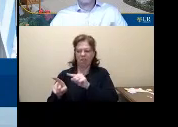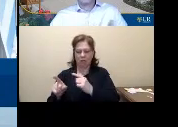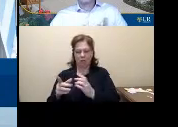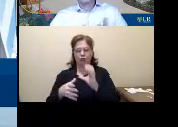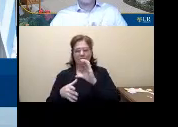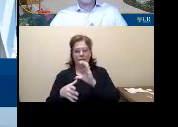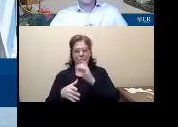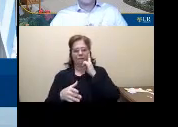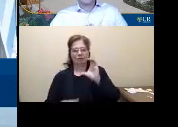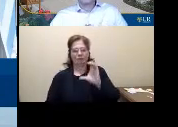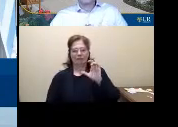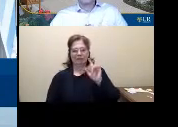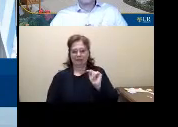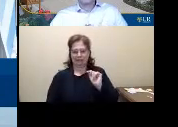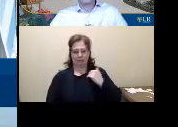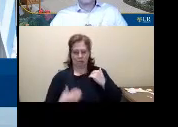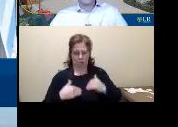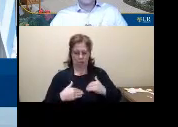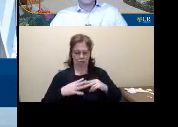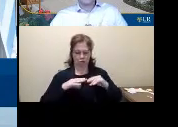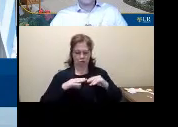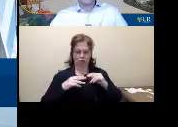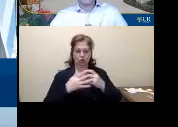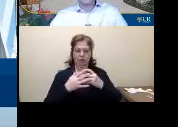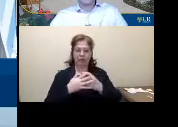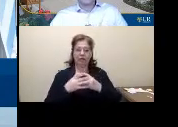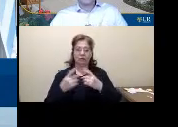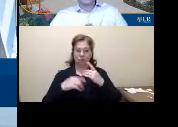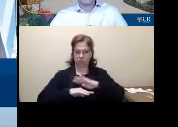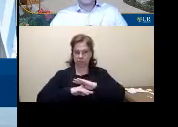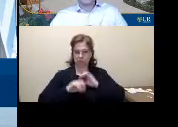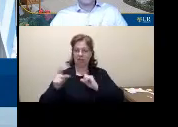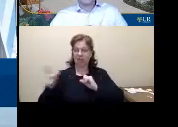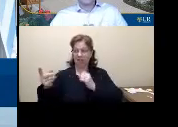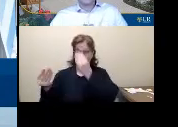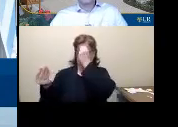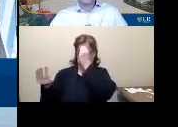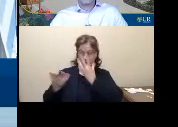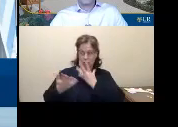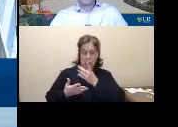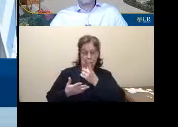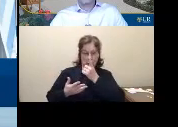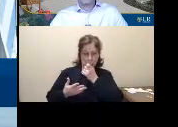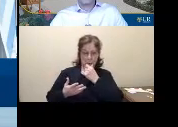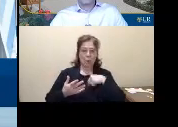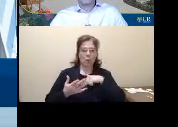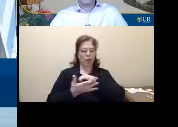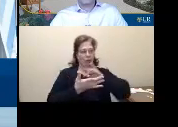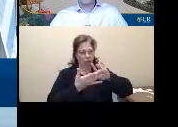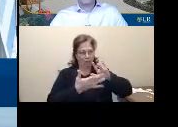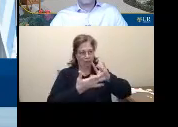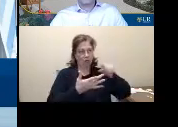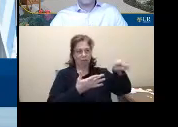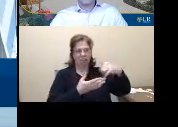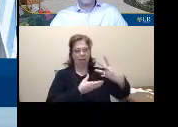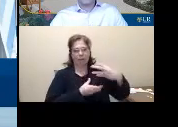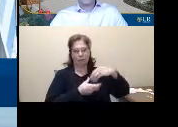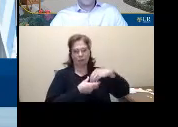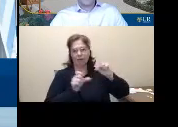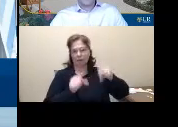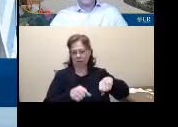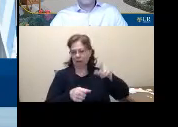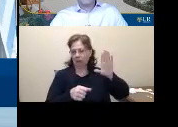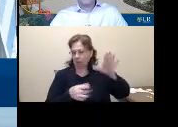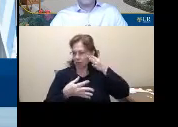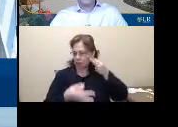And so they will send us those patients and we can reach out to them. And they recommend that they participate in lung screening if they're eligible. Conversely, we have a